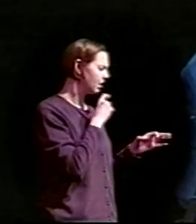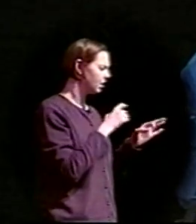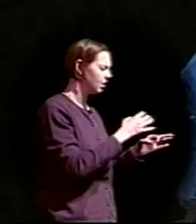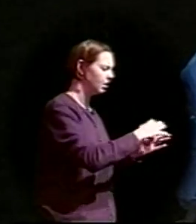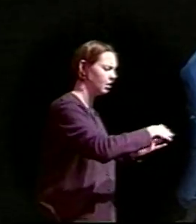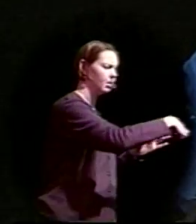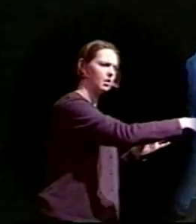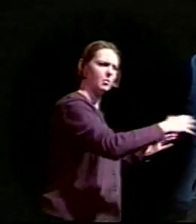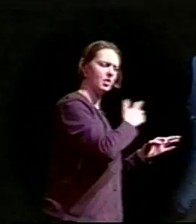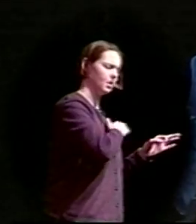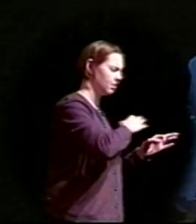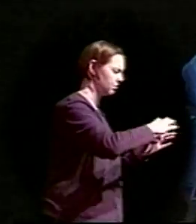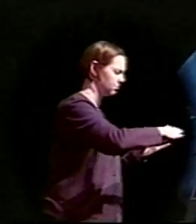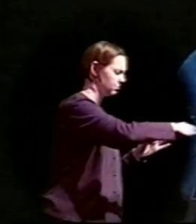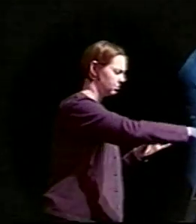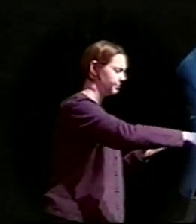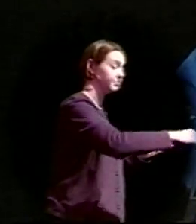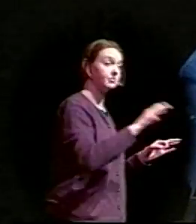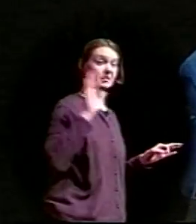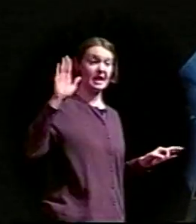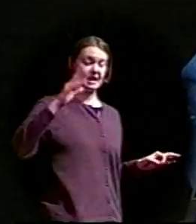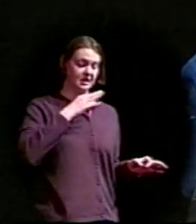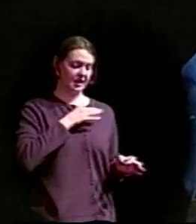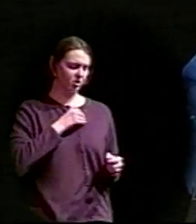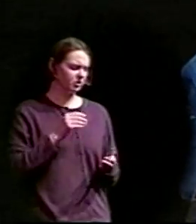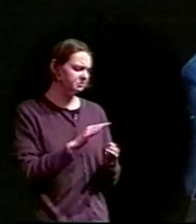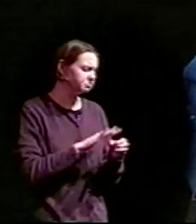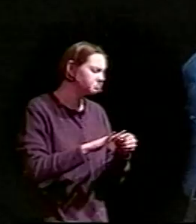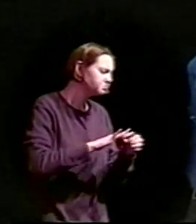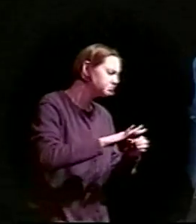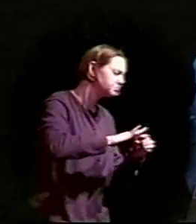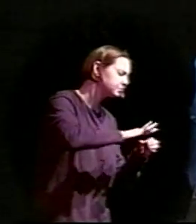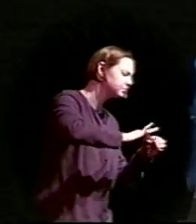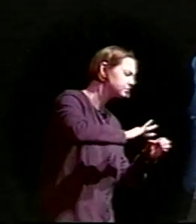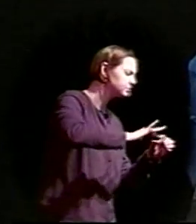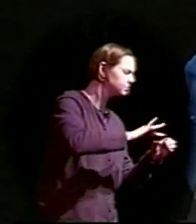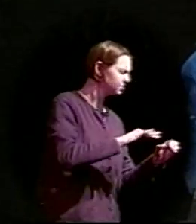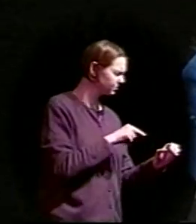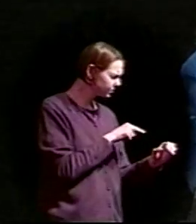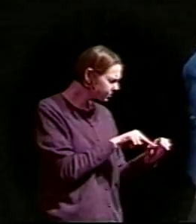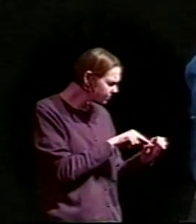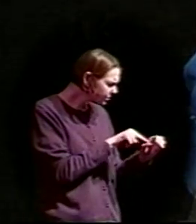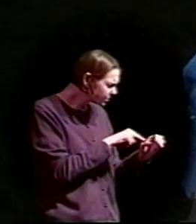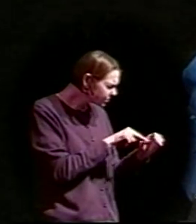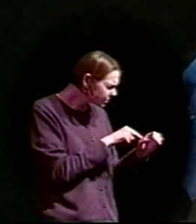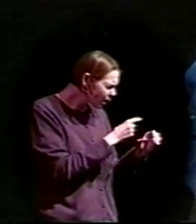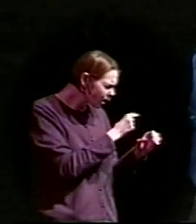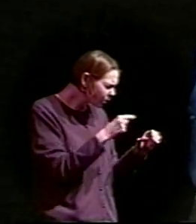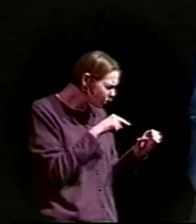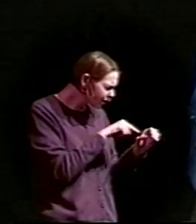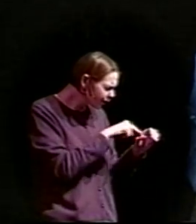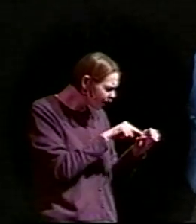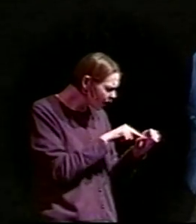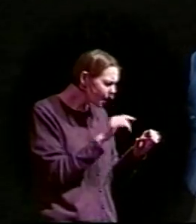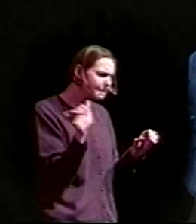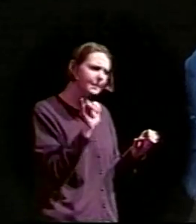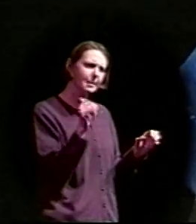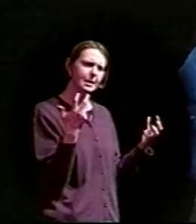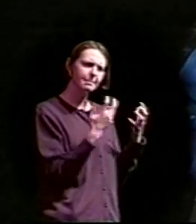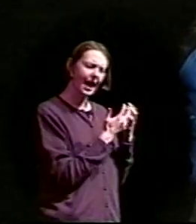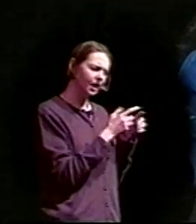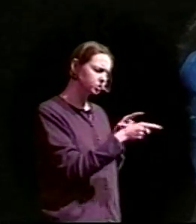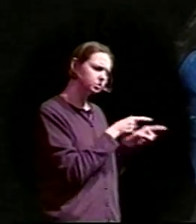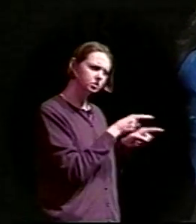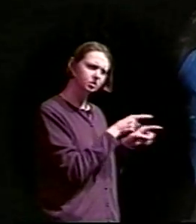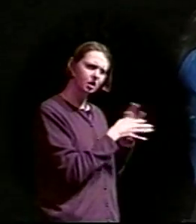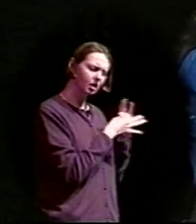it. Taking his own handkerchief, he polished it up. He said, there's something engraved on that. Well, there's something engraved on this, too. Maybe these are a match. And